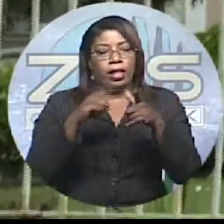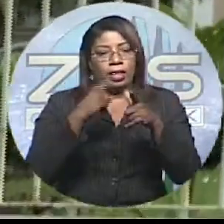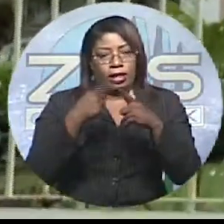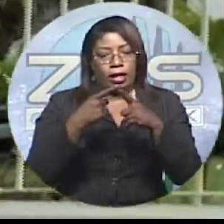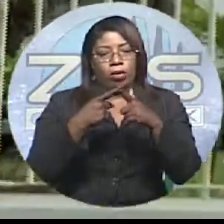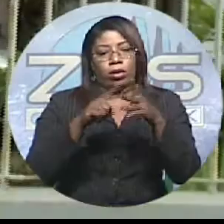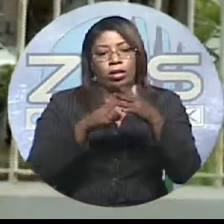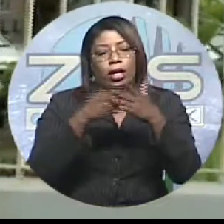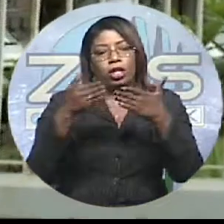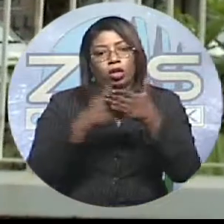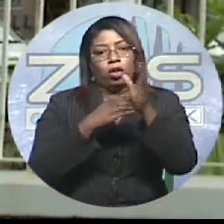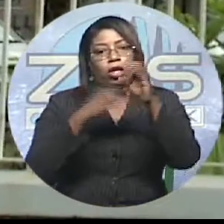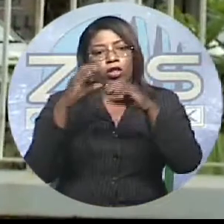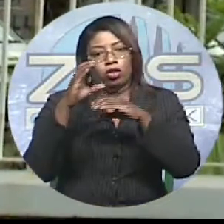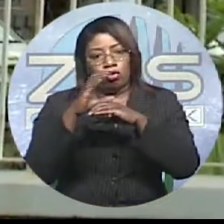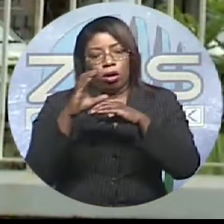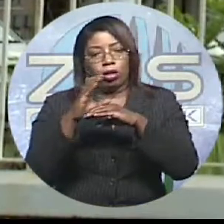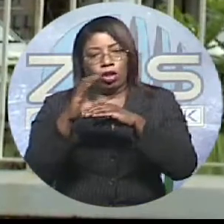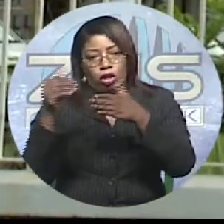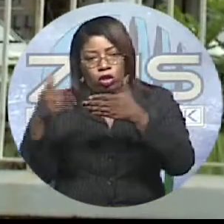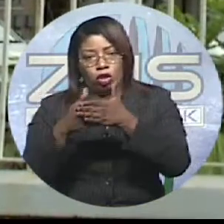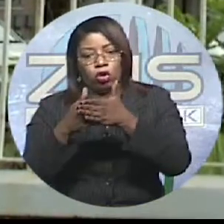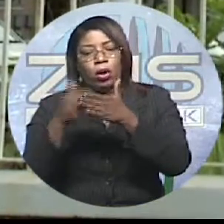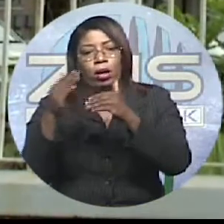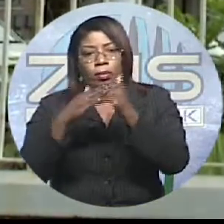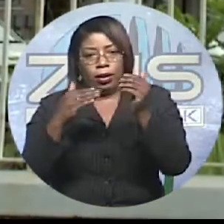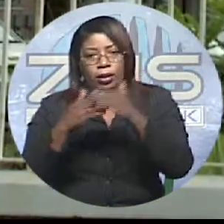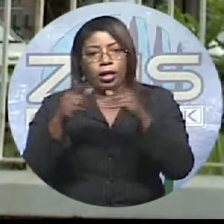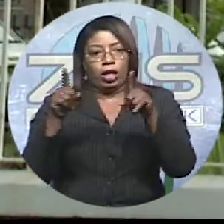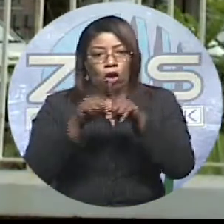the campus here in the capital and on Grand Bahama.